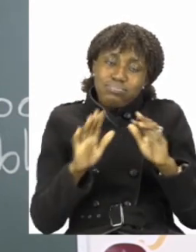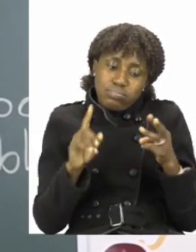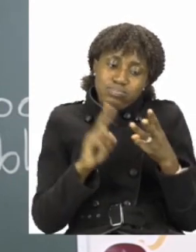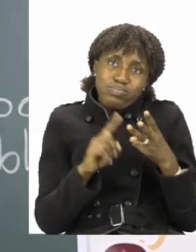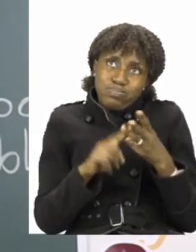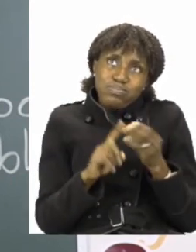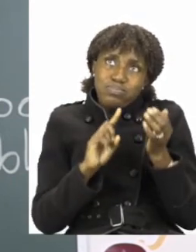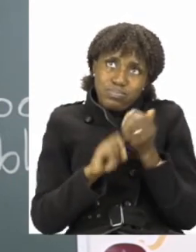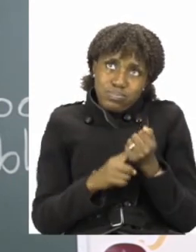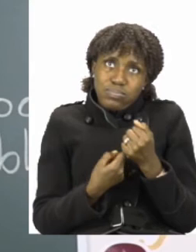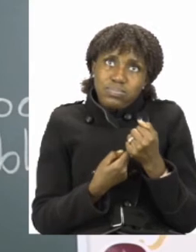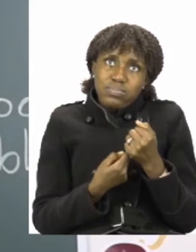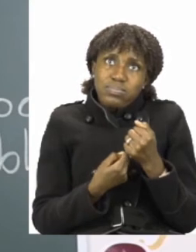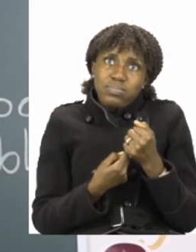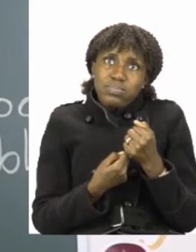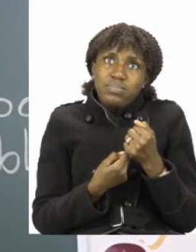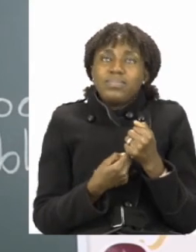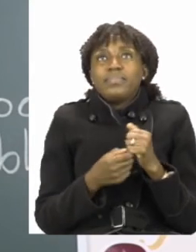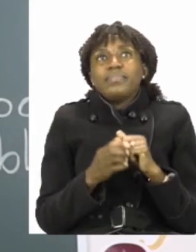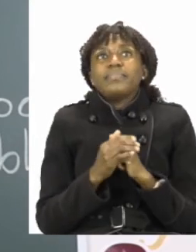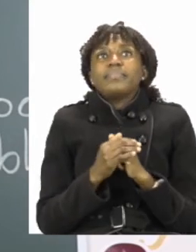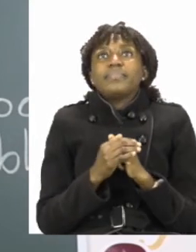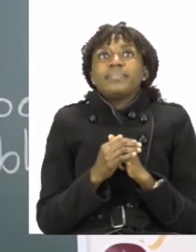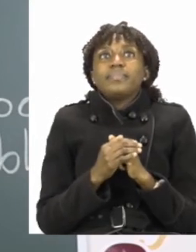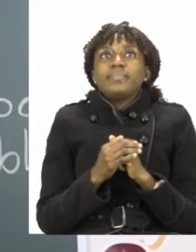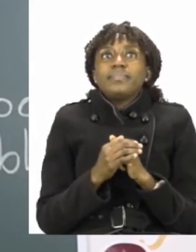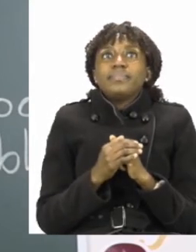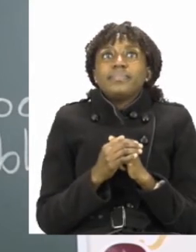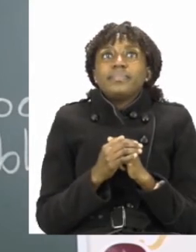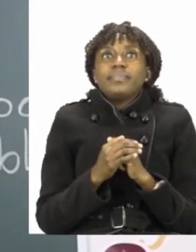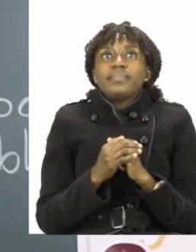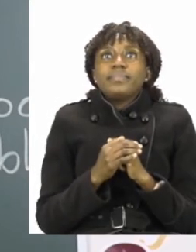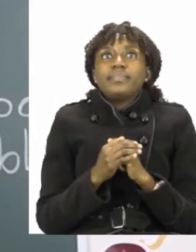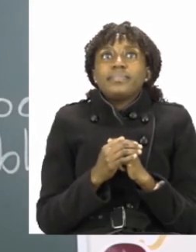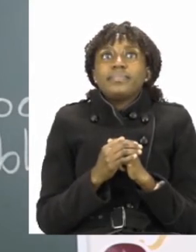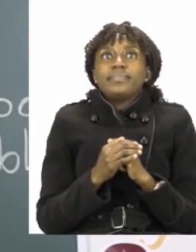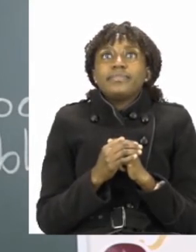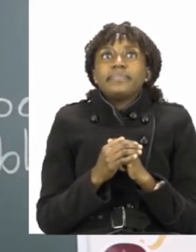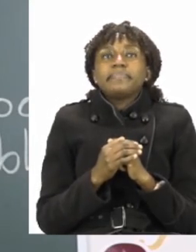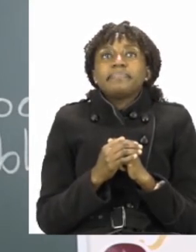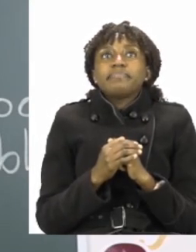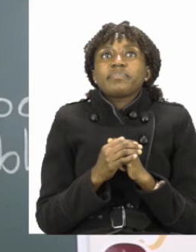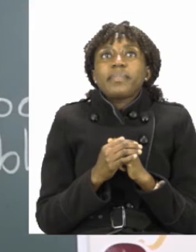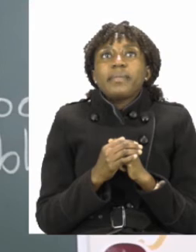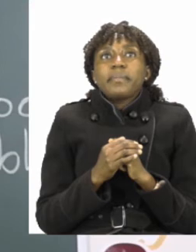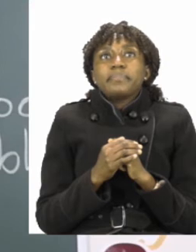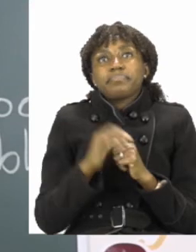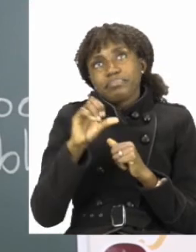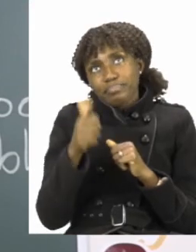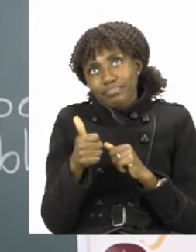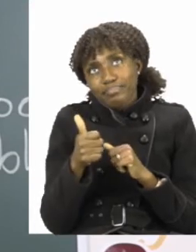after that we have our sharpener. Now the next part of our exercise is a little bit